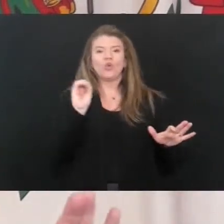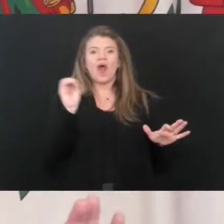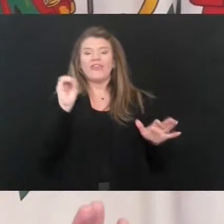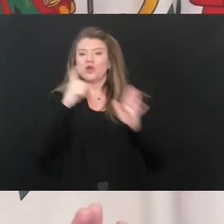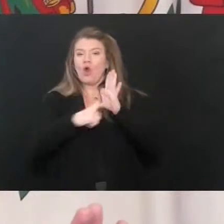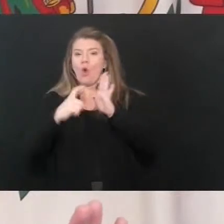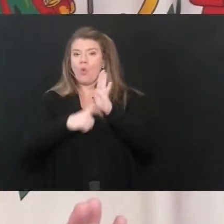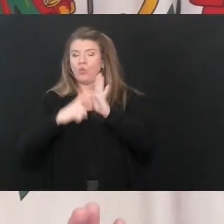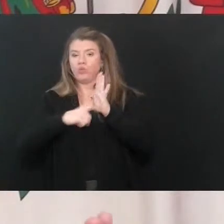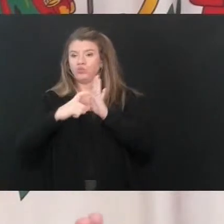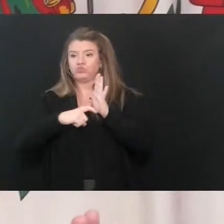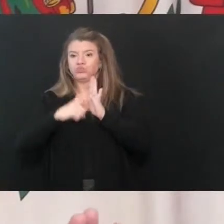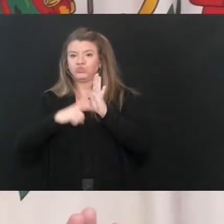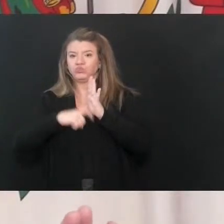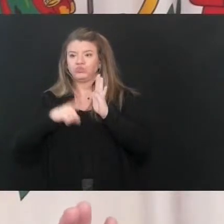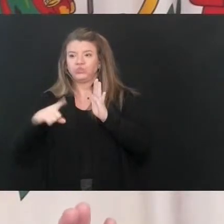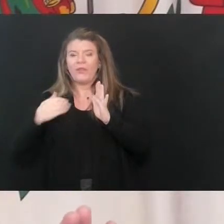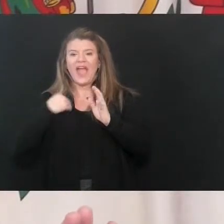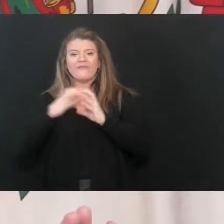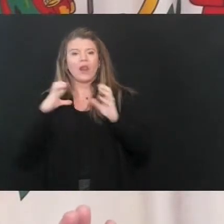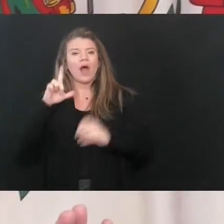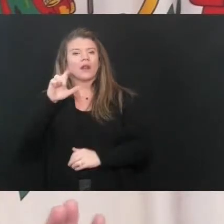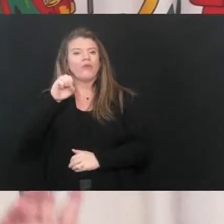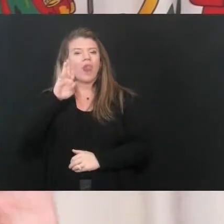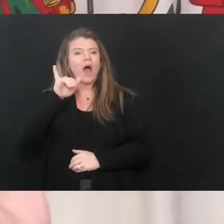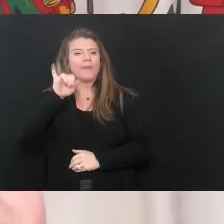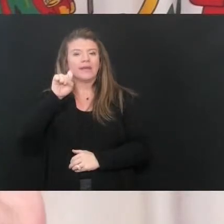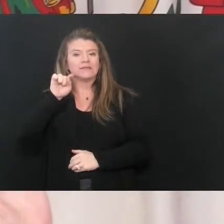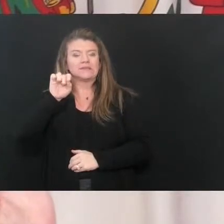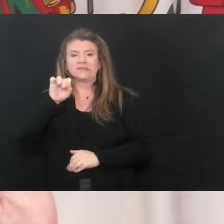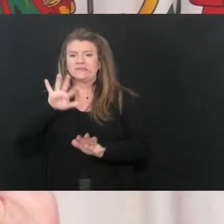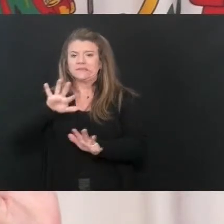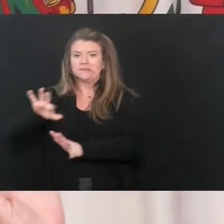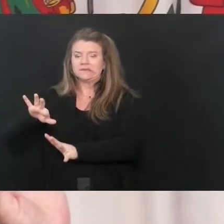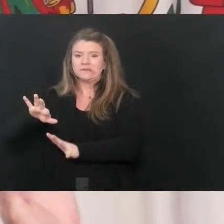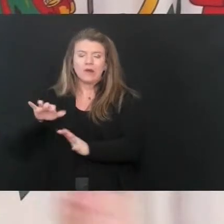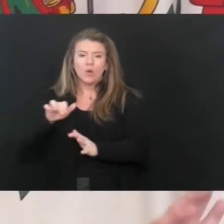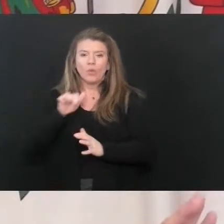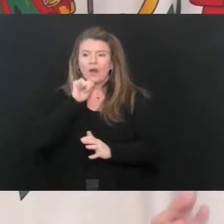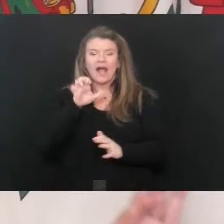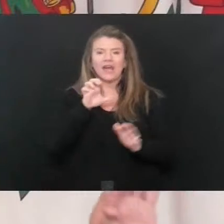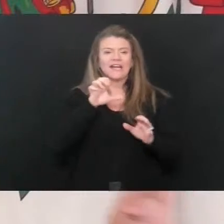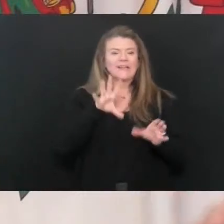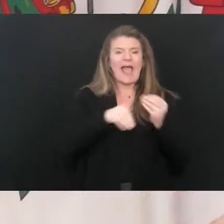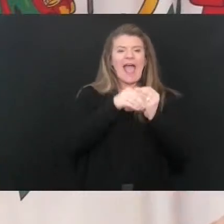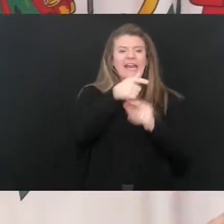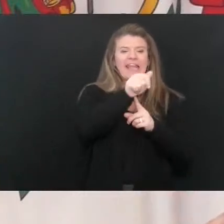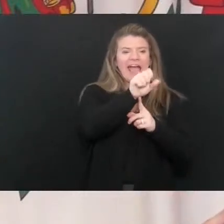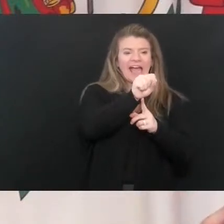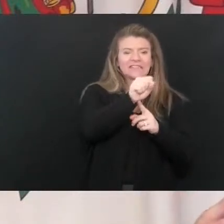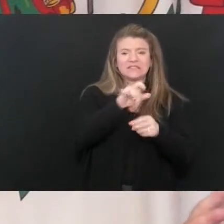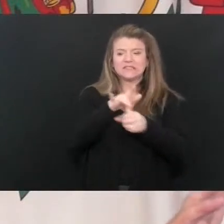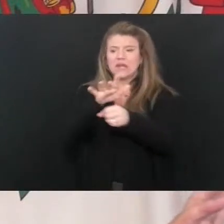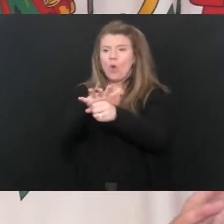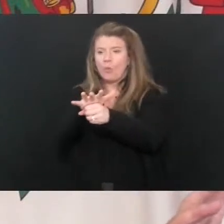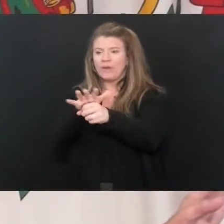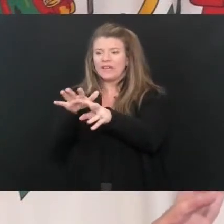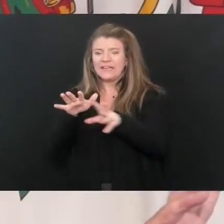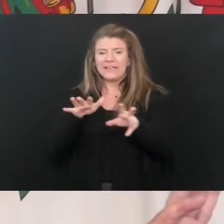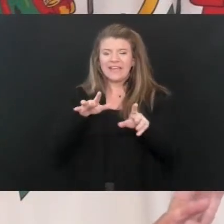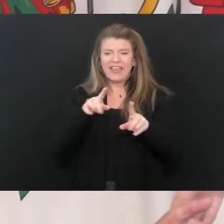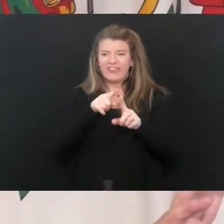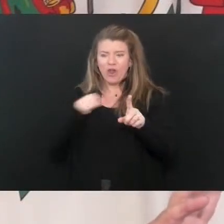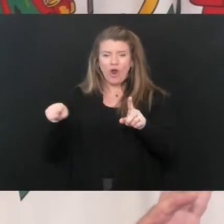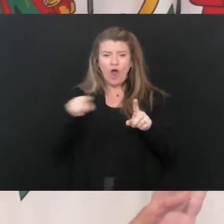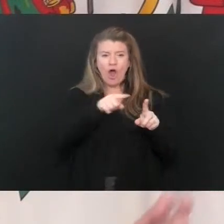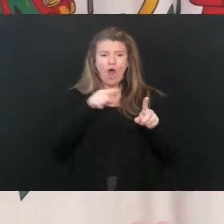Coal Association because they got a bunch of lobbyists here and everything. We're not going to do anything to the gas people or the soda pop people because they're all